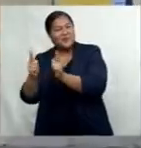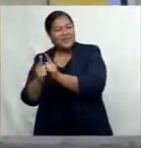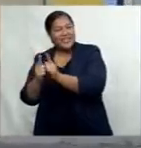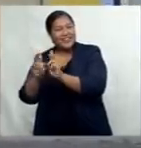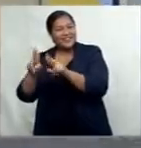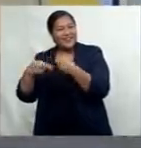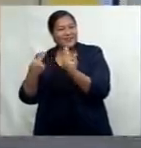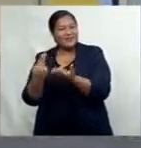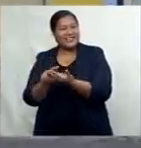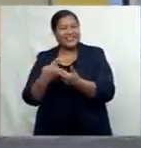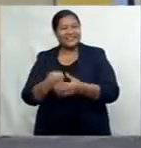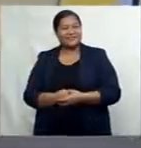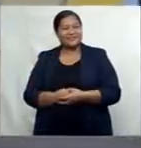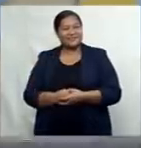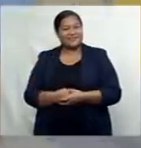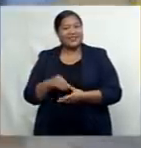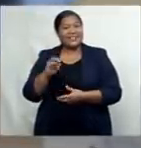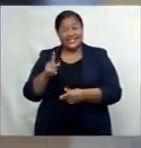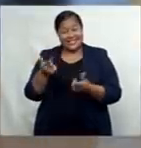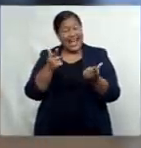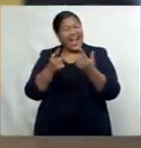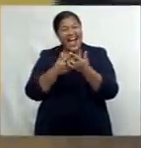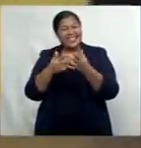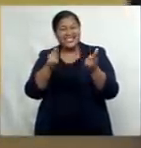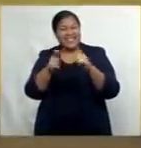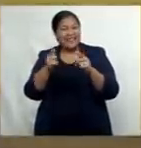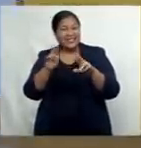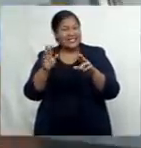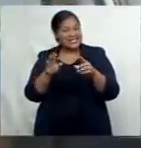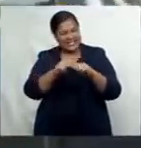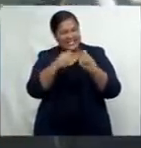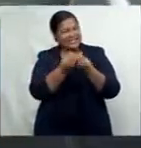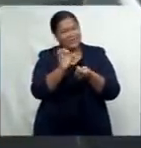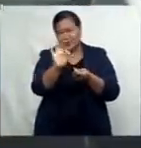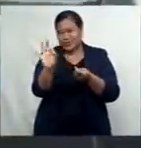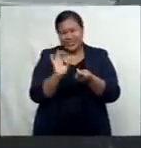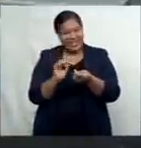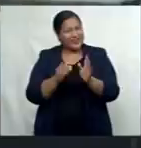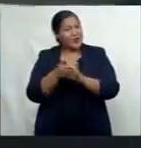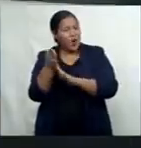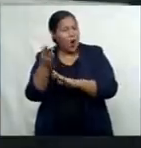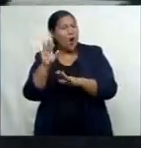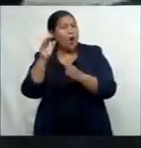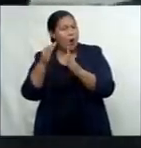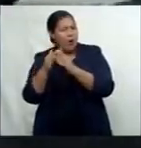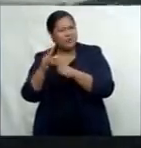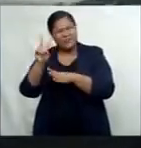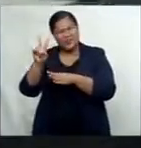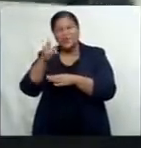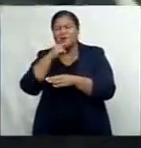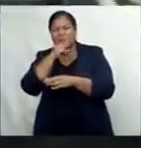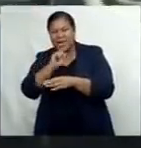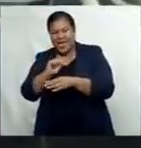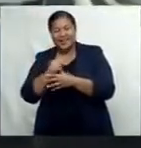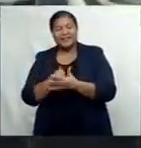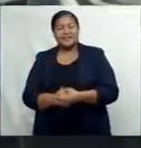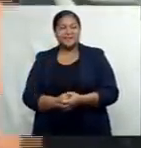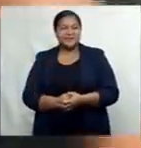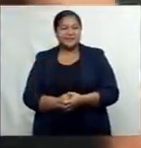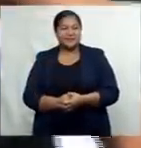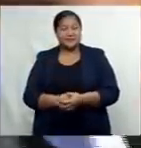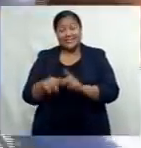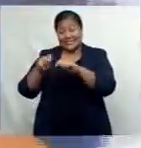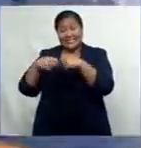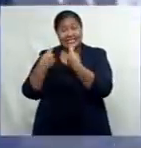with his family. Other Sevens players who are yet to return to their homes are Yosef Omasi and Semi Randrandra. The